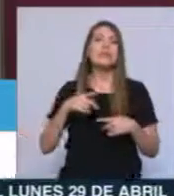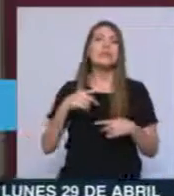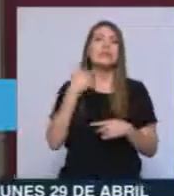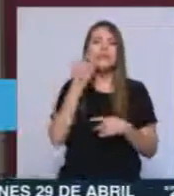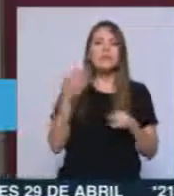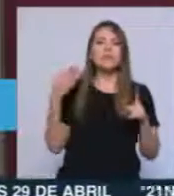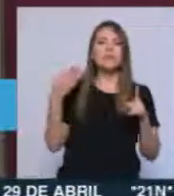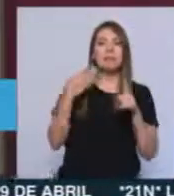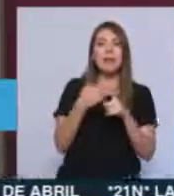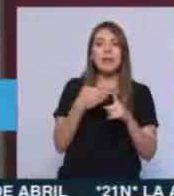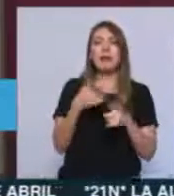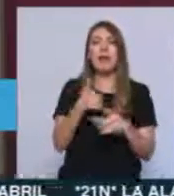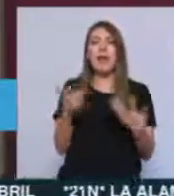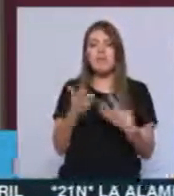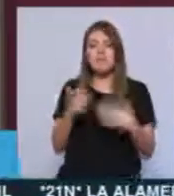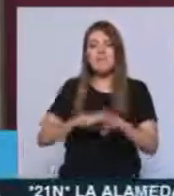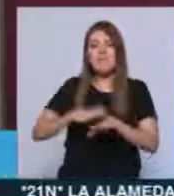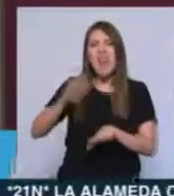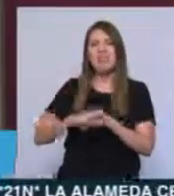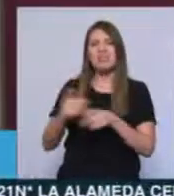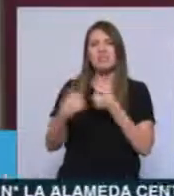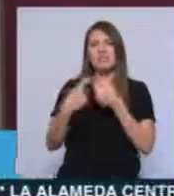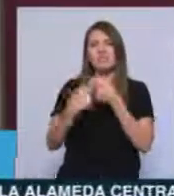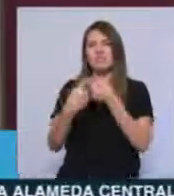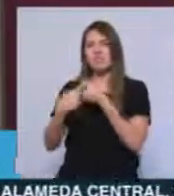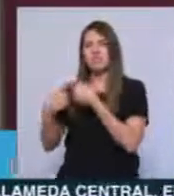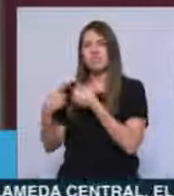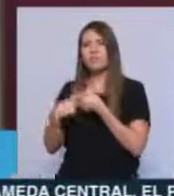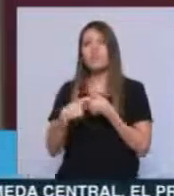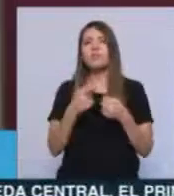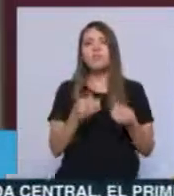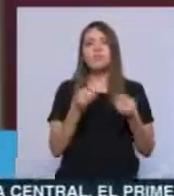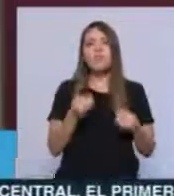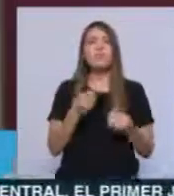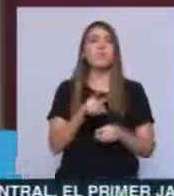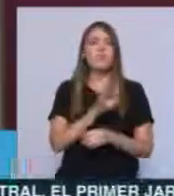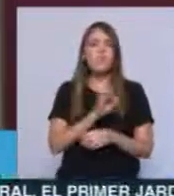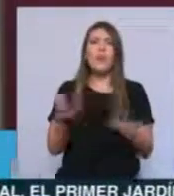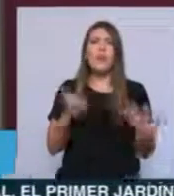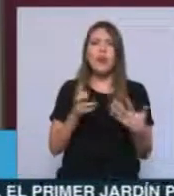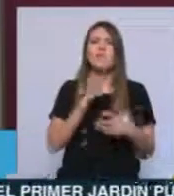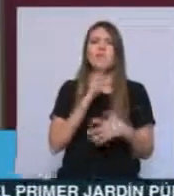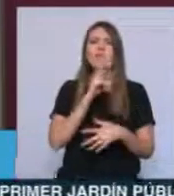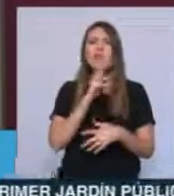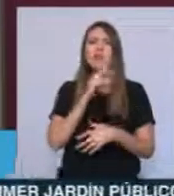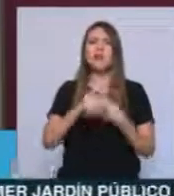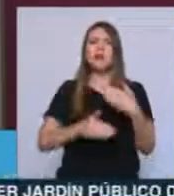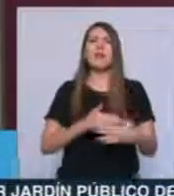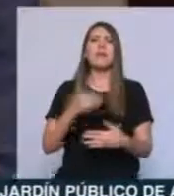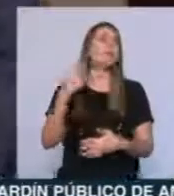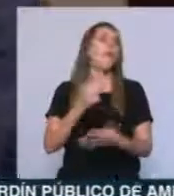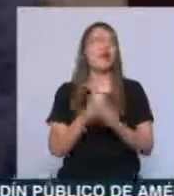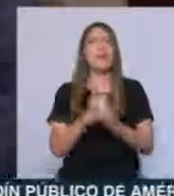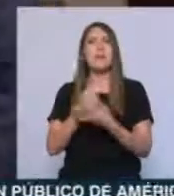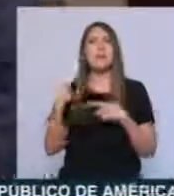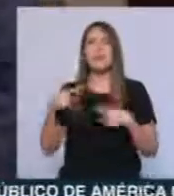year is to grow the membership, because the more members we have, the more good we can do and the more people we can reach around the world.